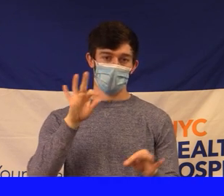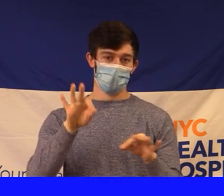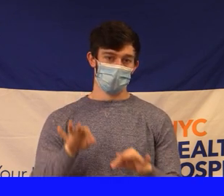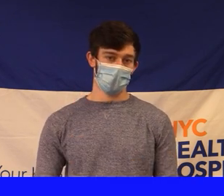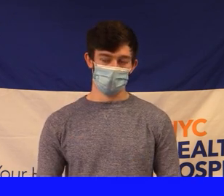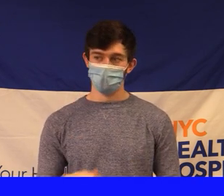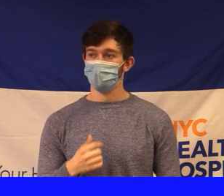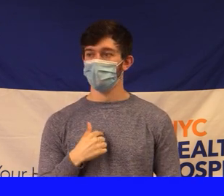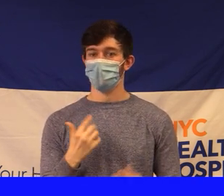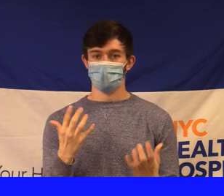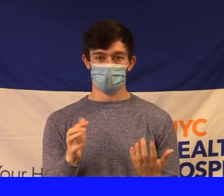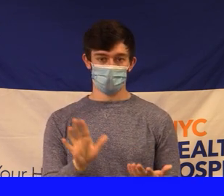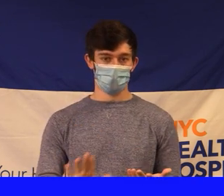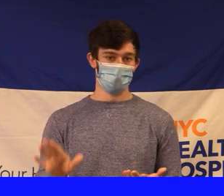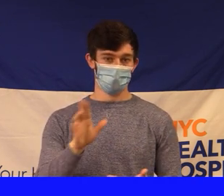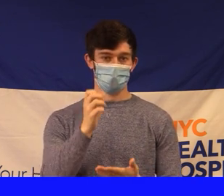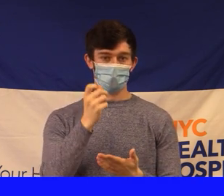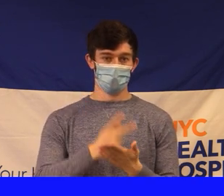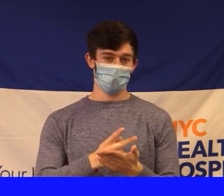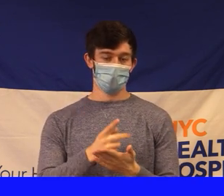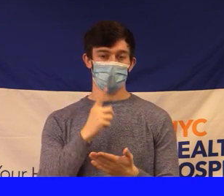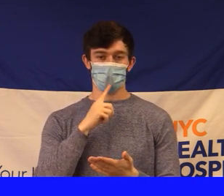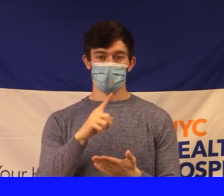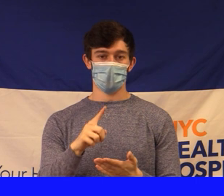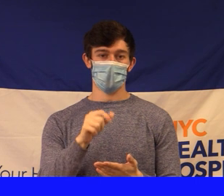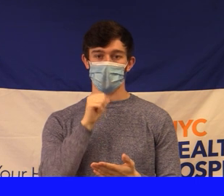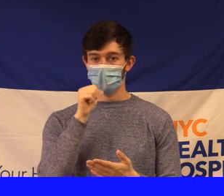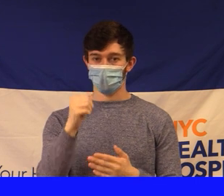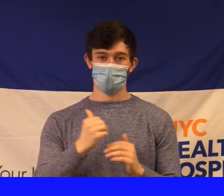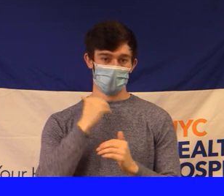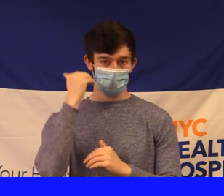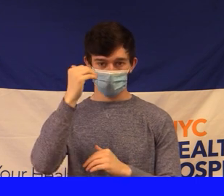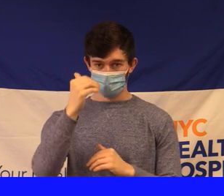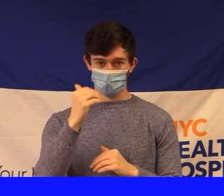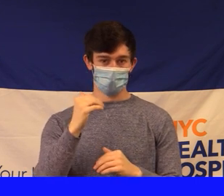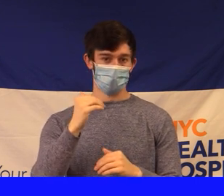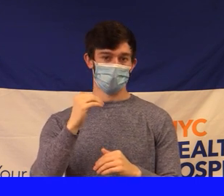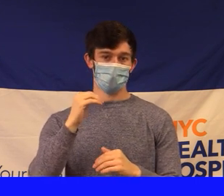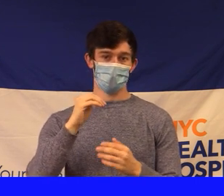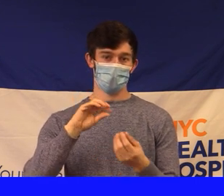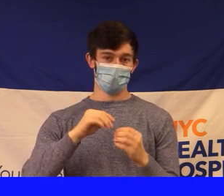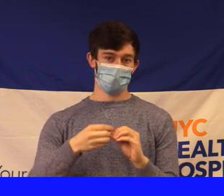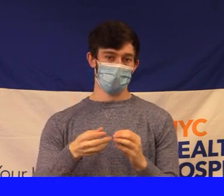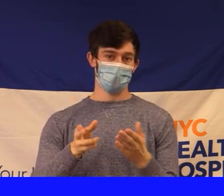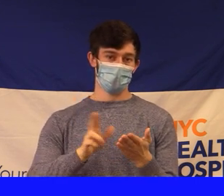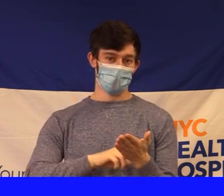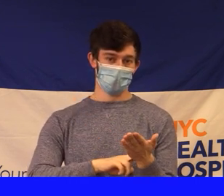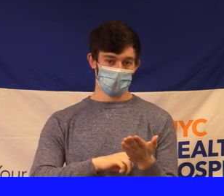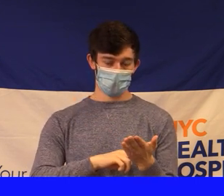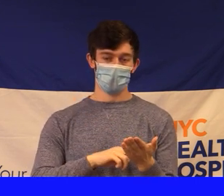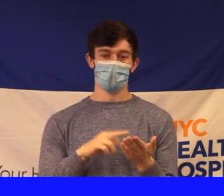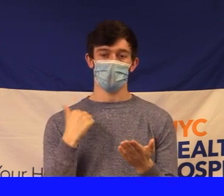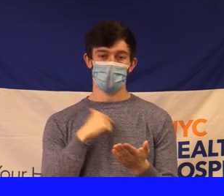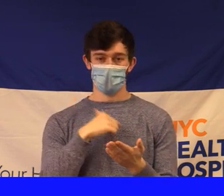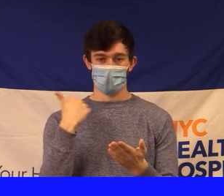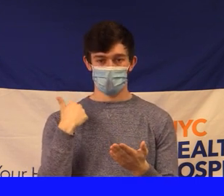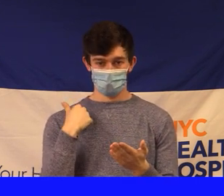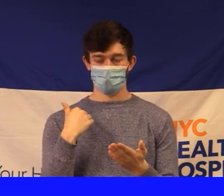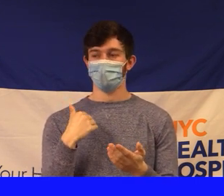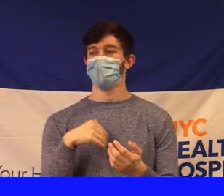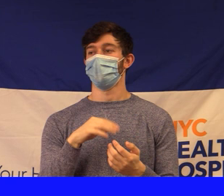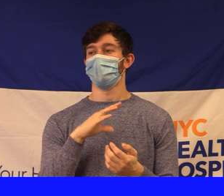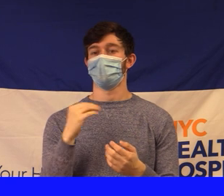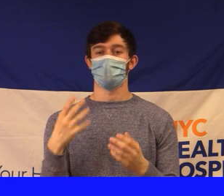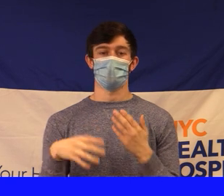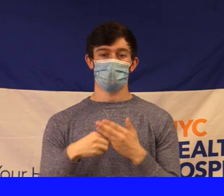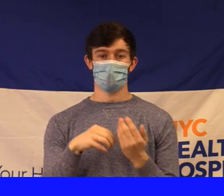your approval to increase the not to exceed in the contract based on some updated modeling and corrections we need to make, and then